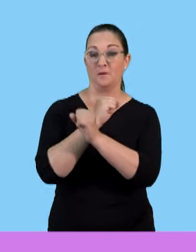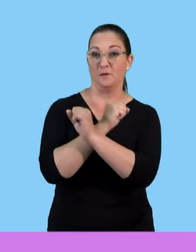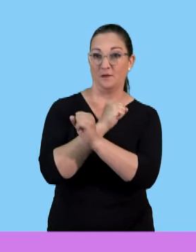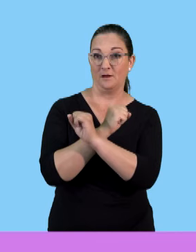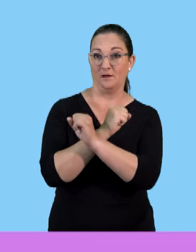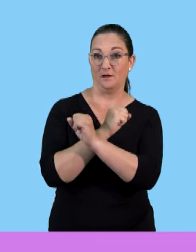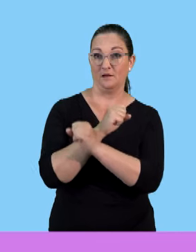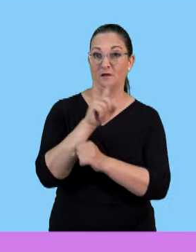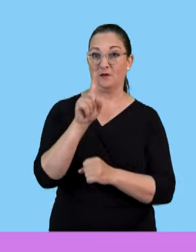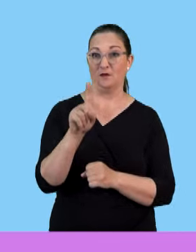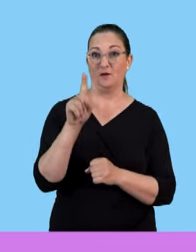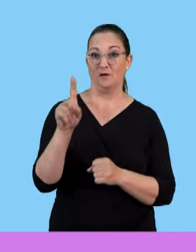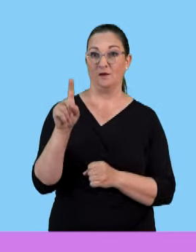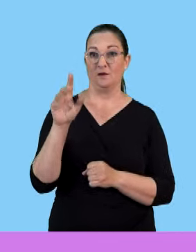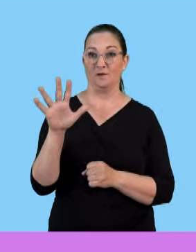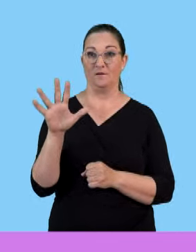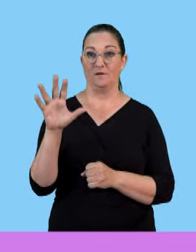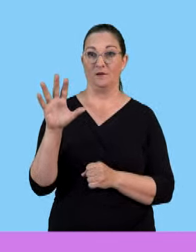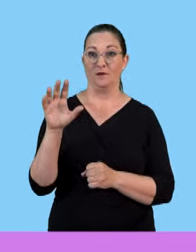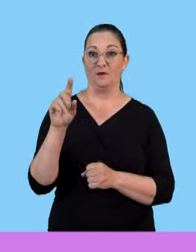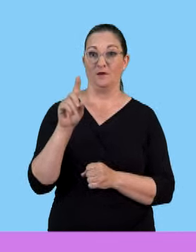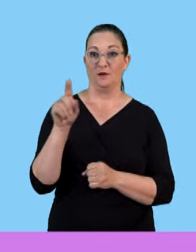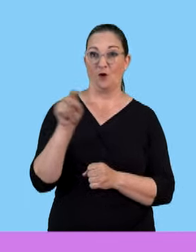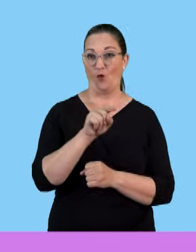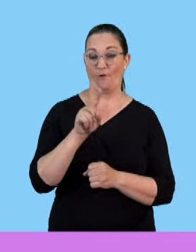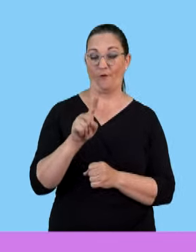314 rand 11 cents, multiply by